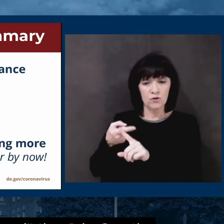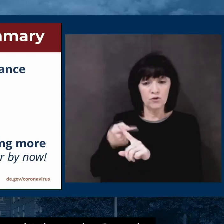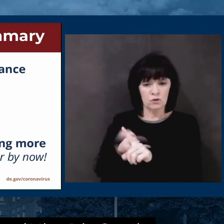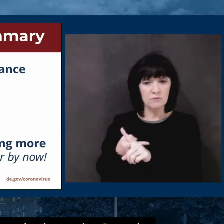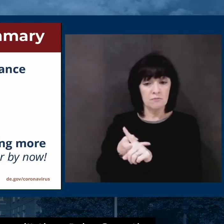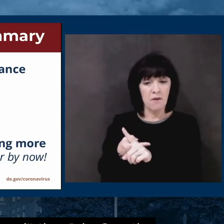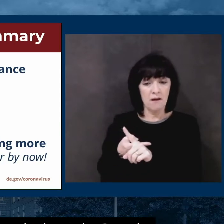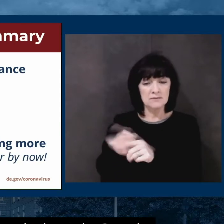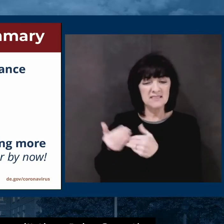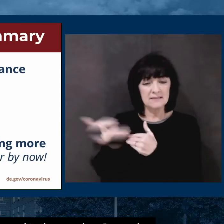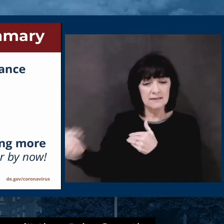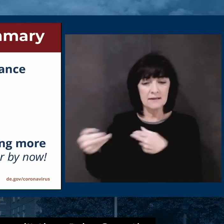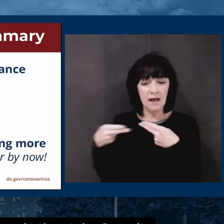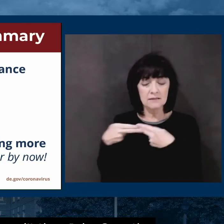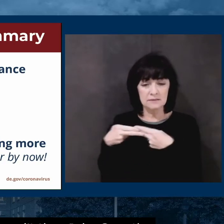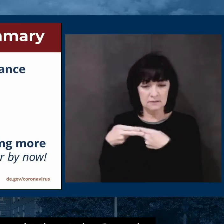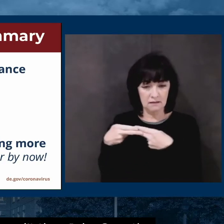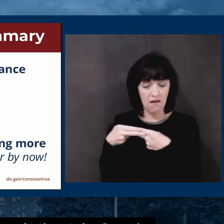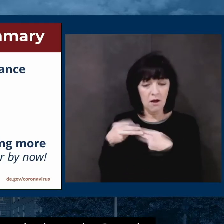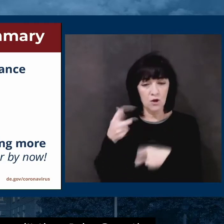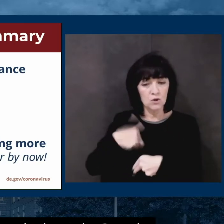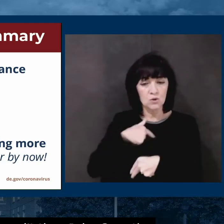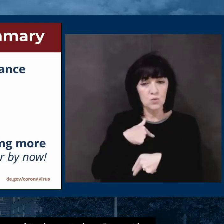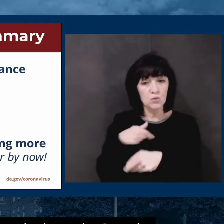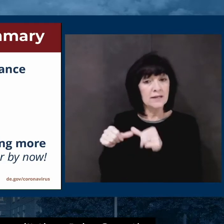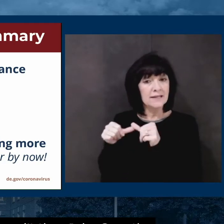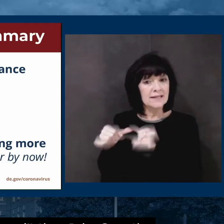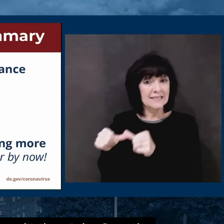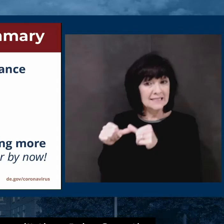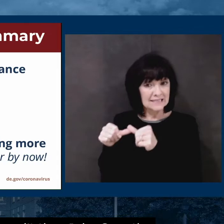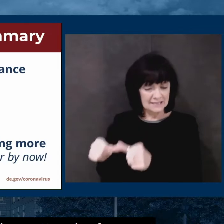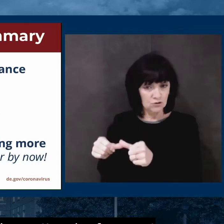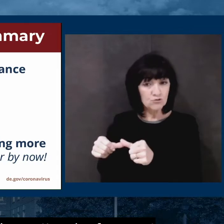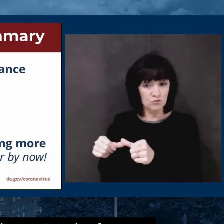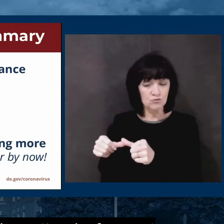we've continued enforcement through the fall.